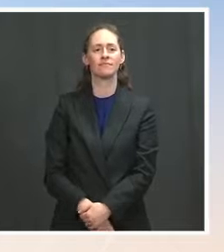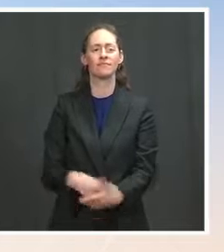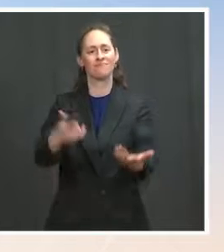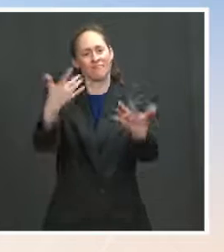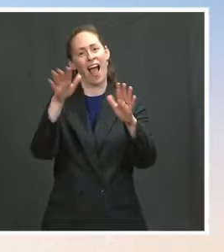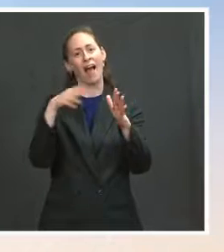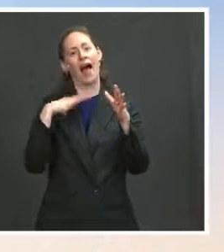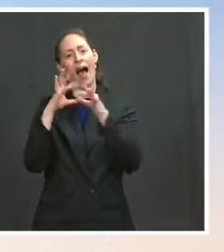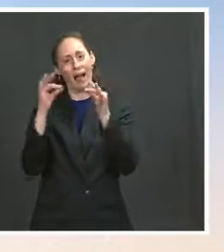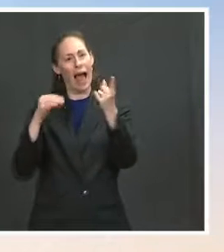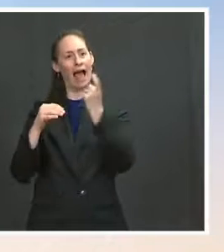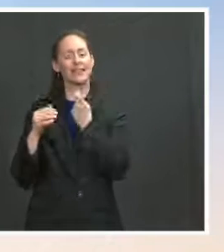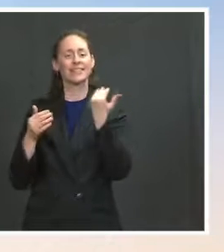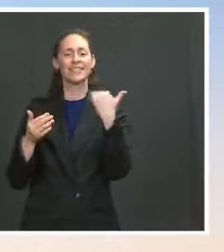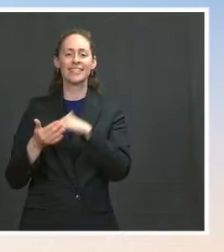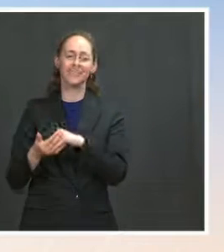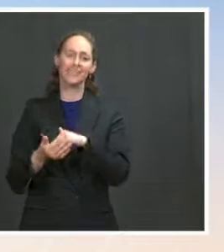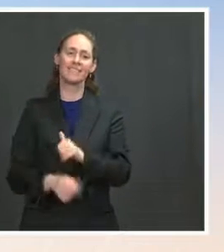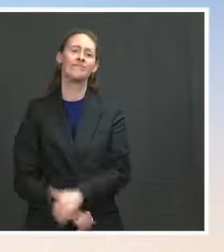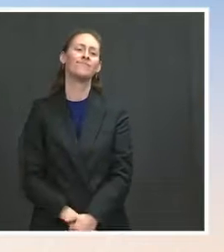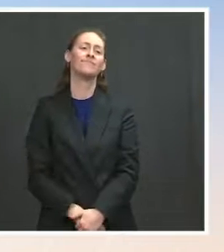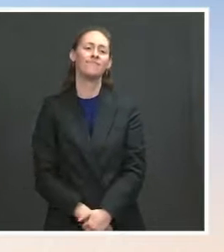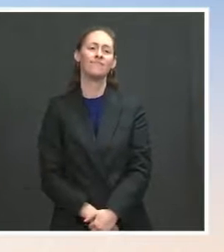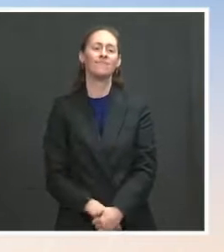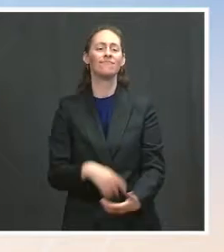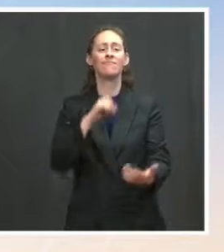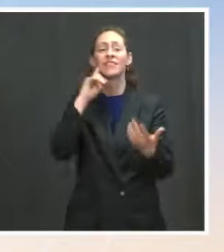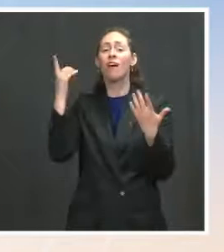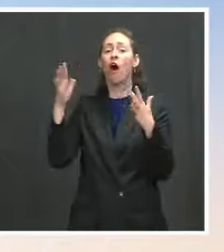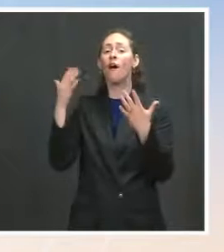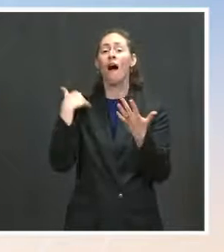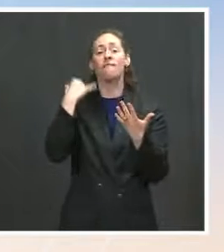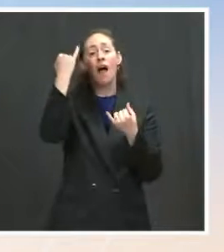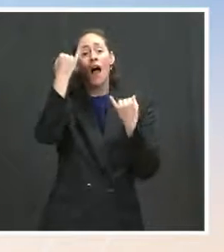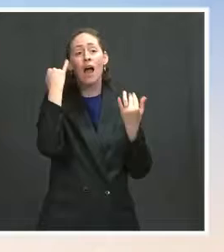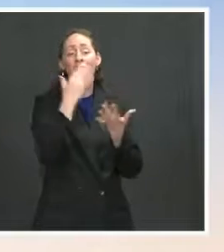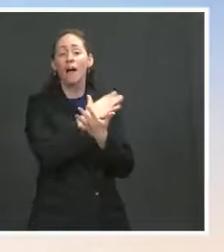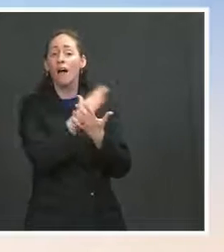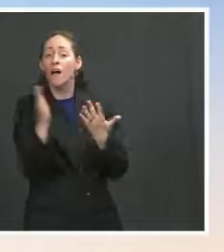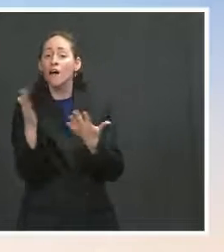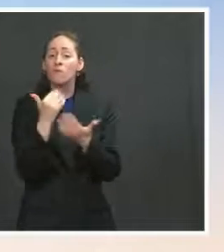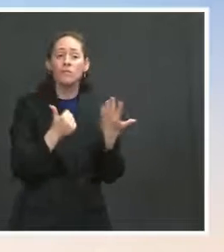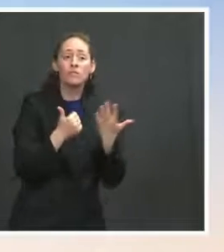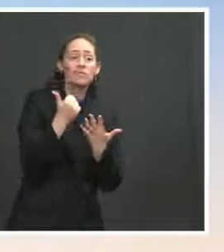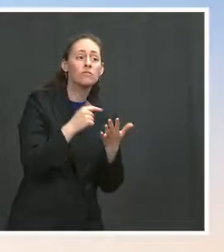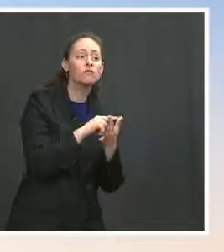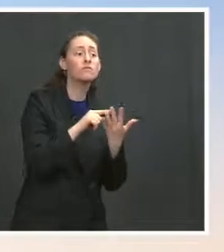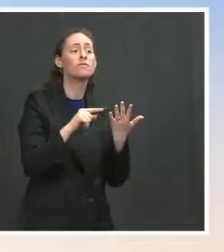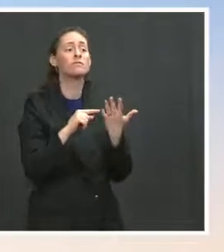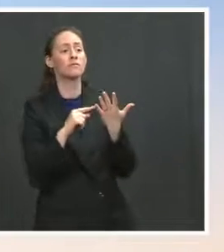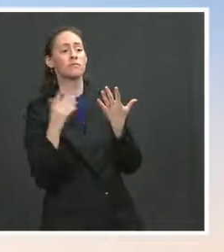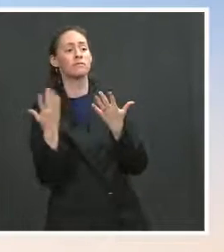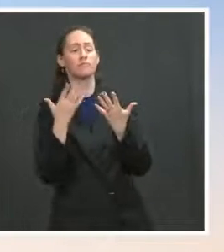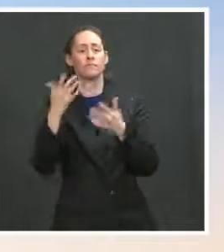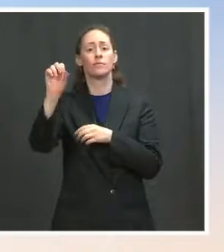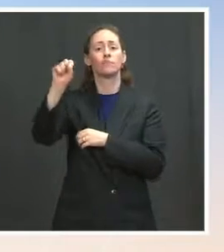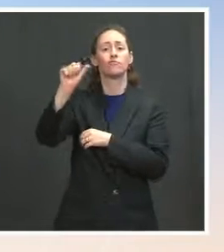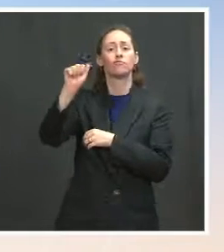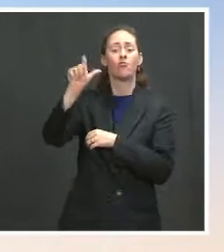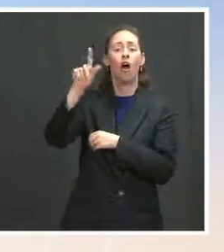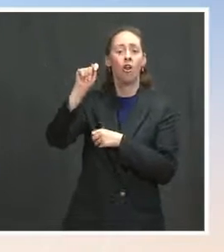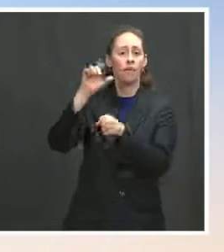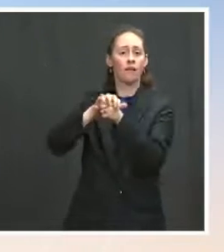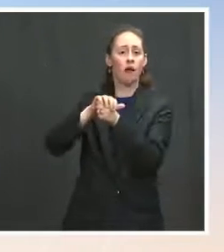open to a range of ideas. There are some who are proposing an elimination of the SALT deduction. I think I said it the right way. And there are some